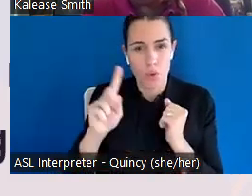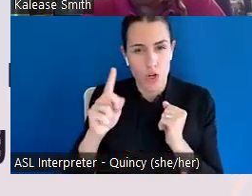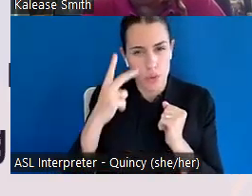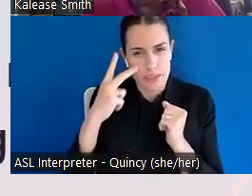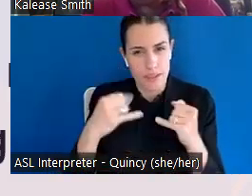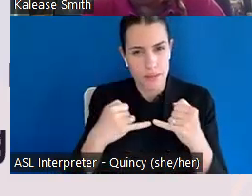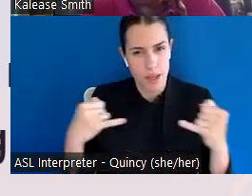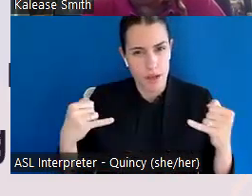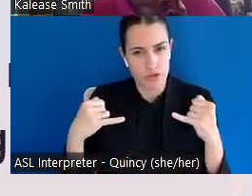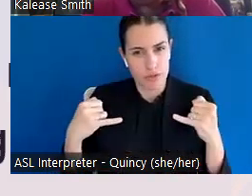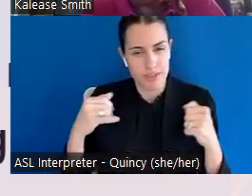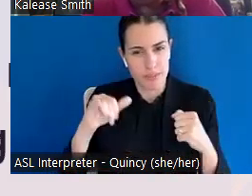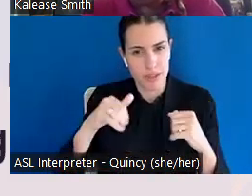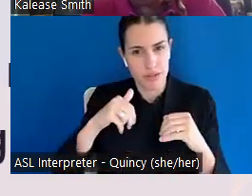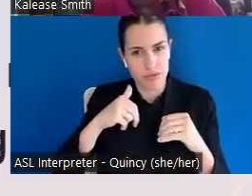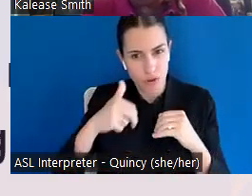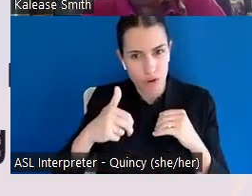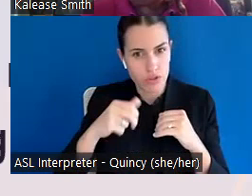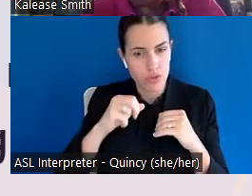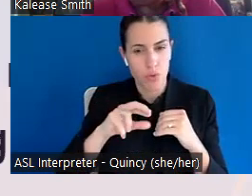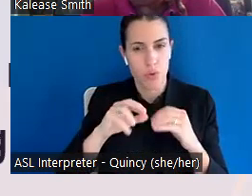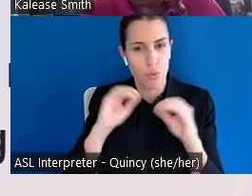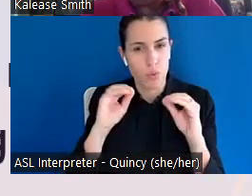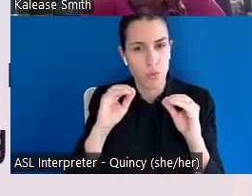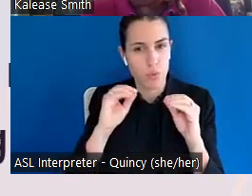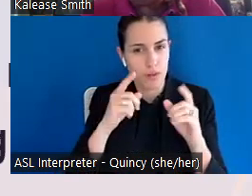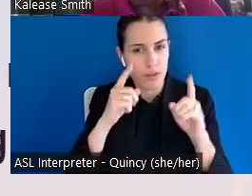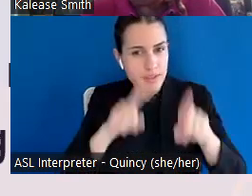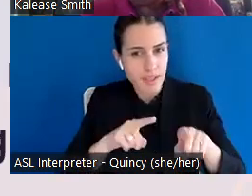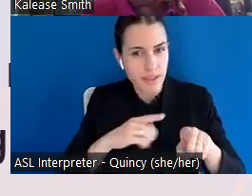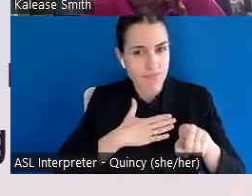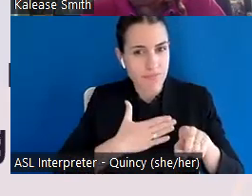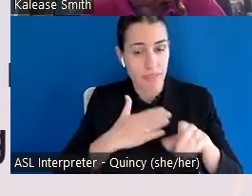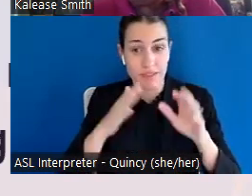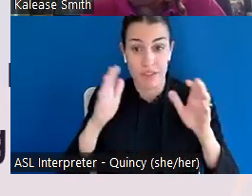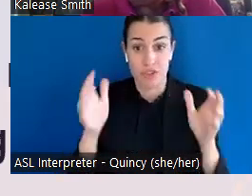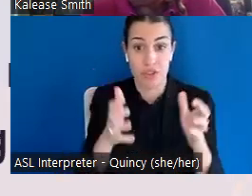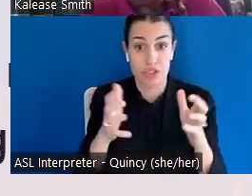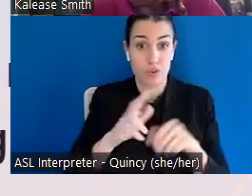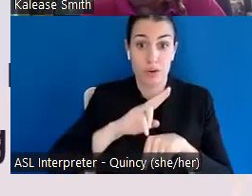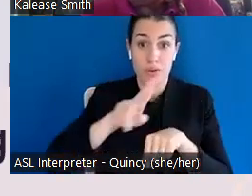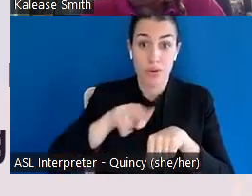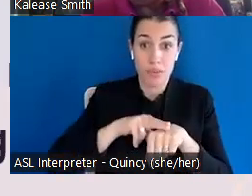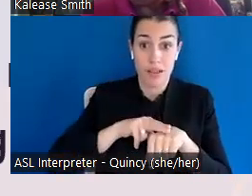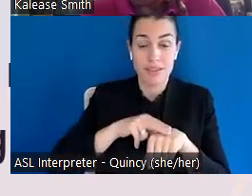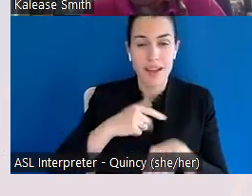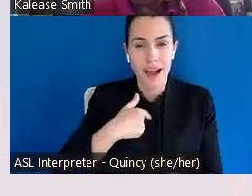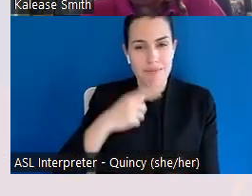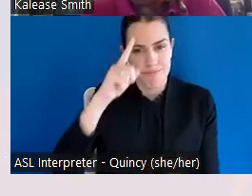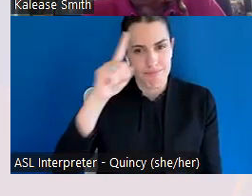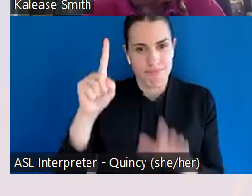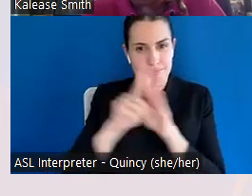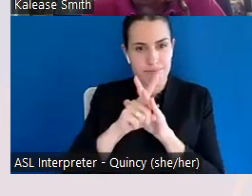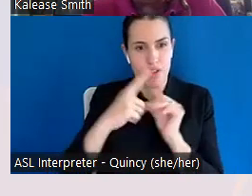in our daily life, or a lack of consent and respect in our daily life that is encouraged or normalized, I immediately thought of this